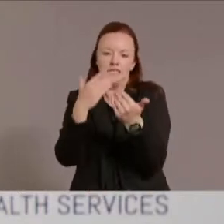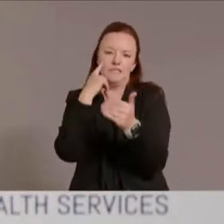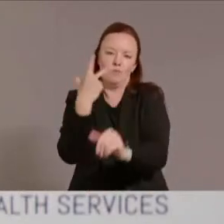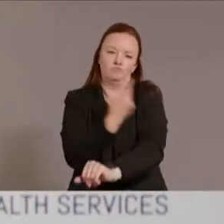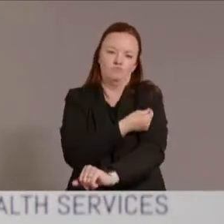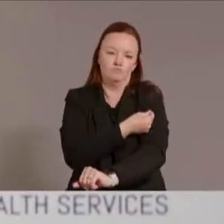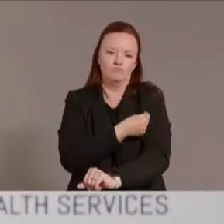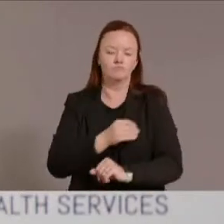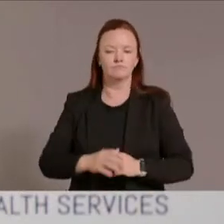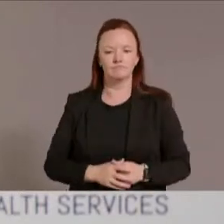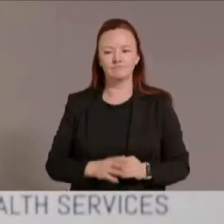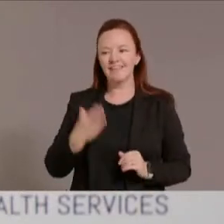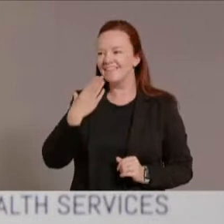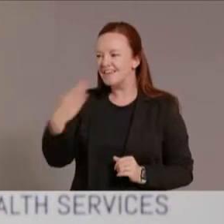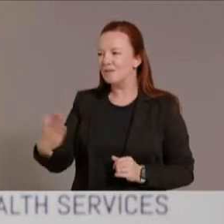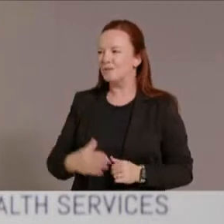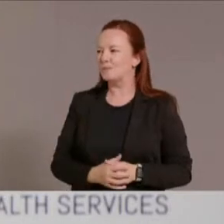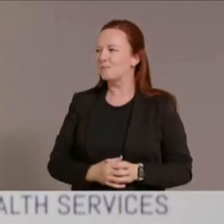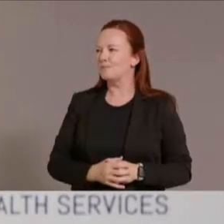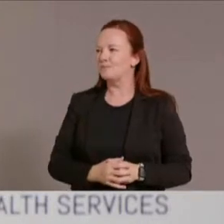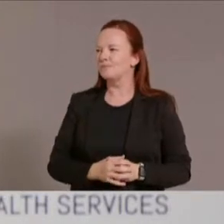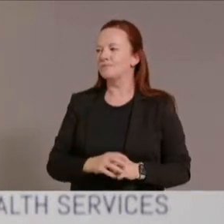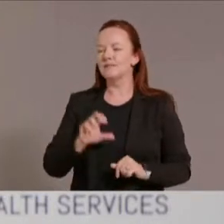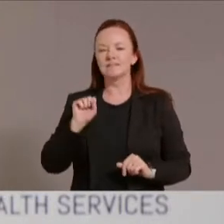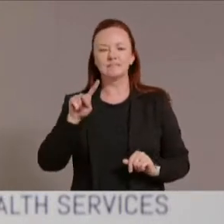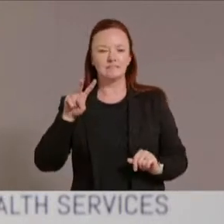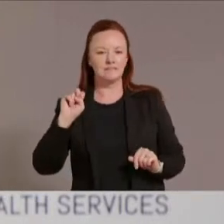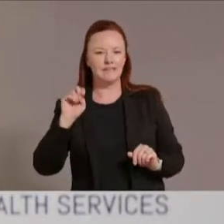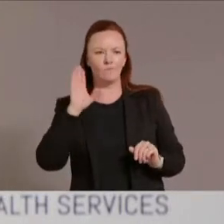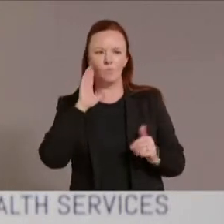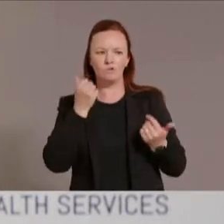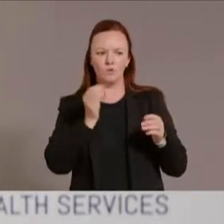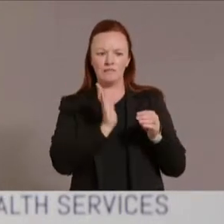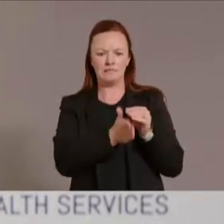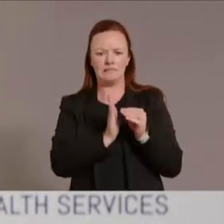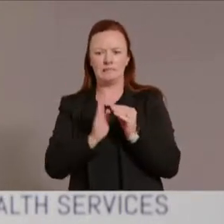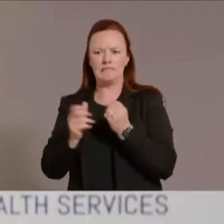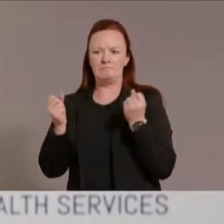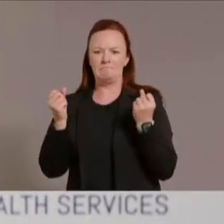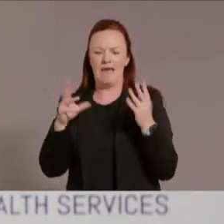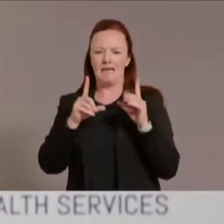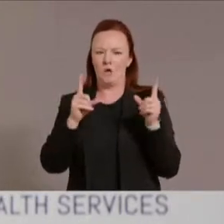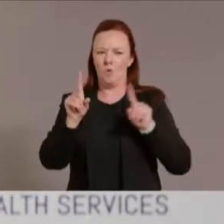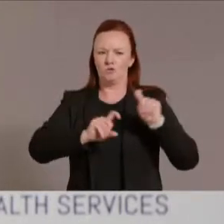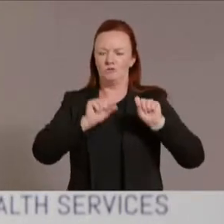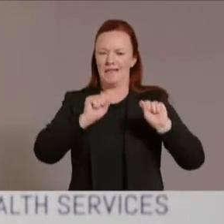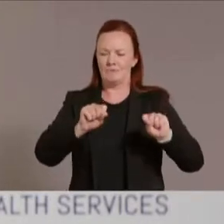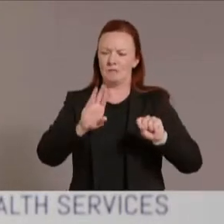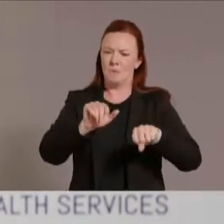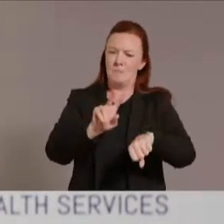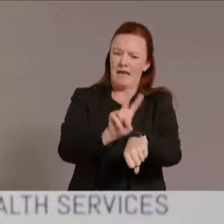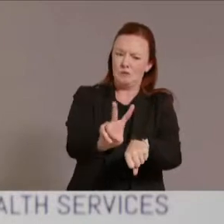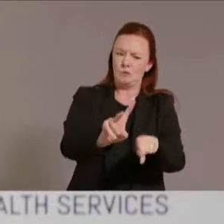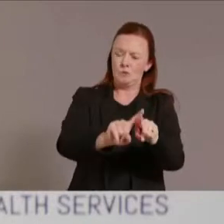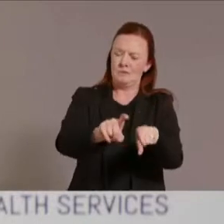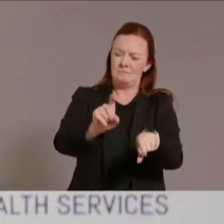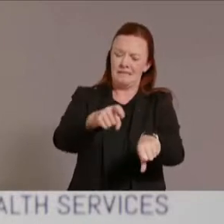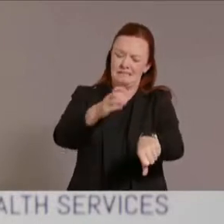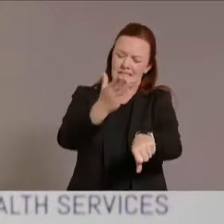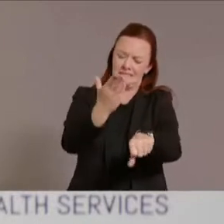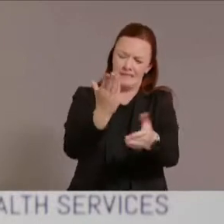welcome. We're going to try to get to as many questions as we can by 2 o'clock, but we do have a hard stop, just to let you know.